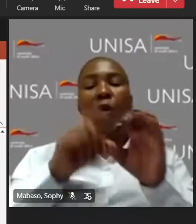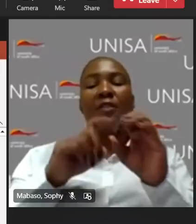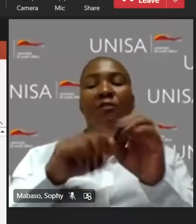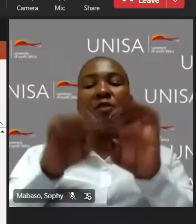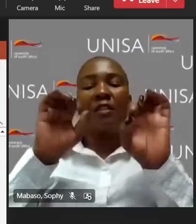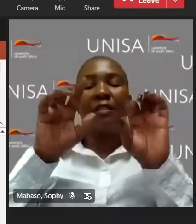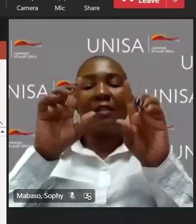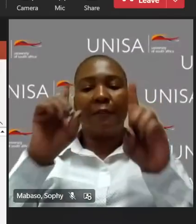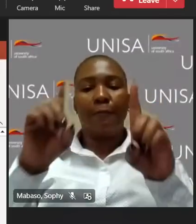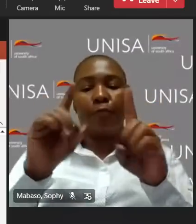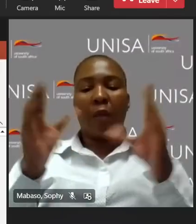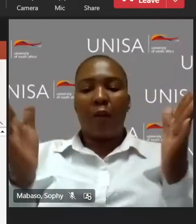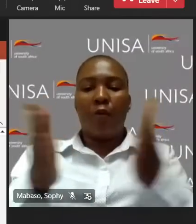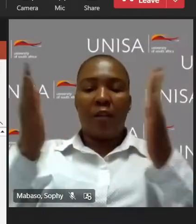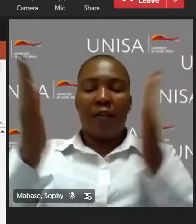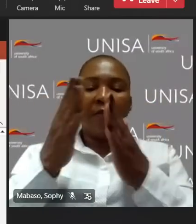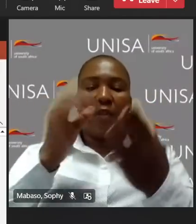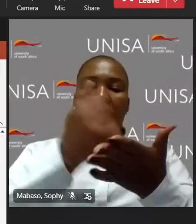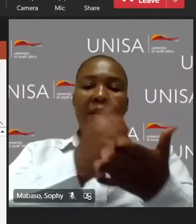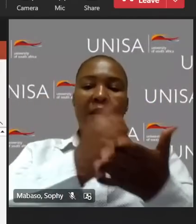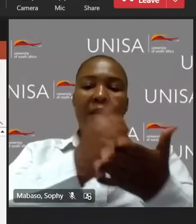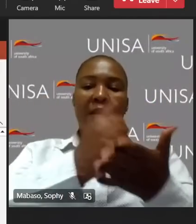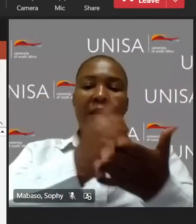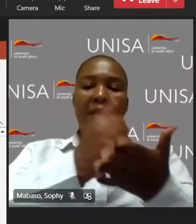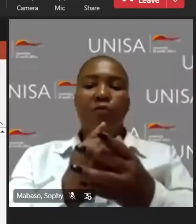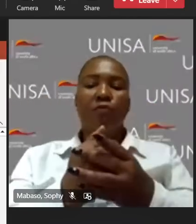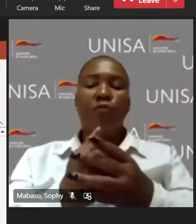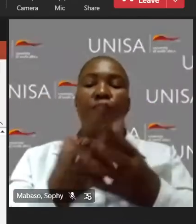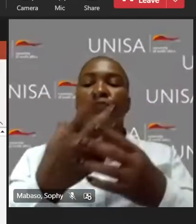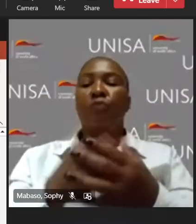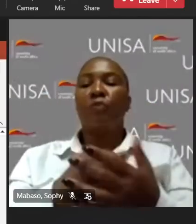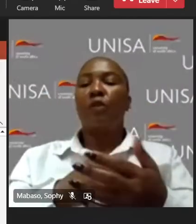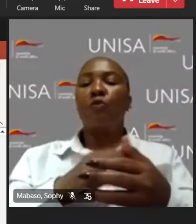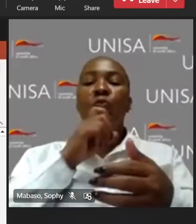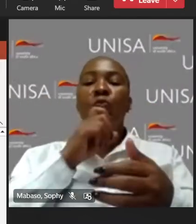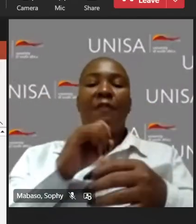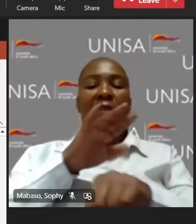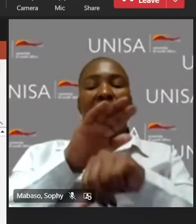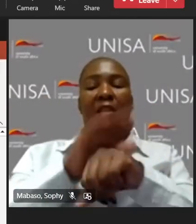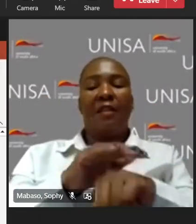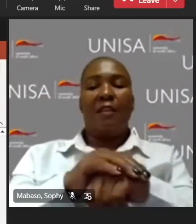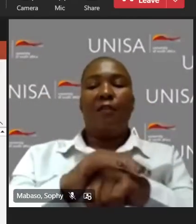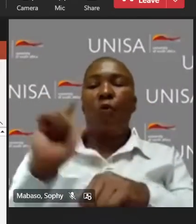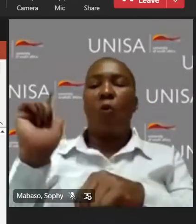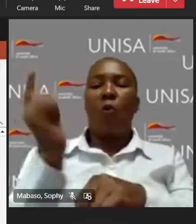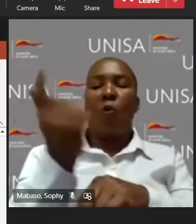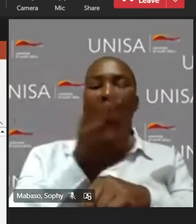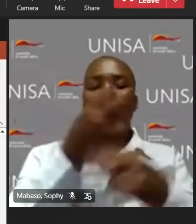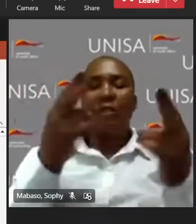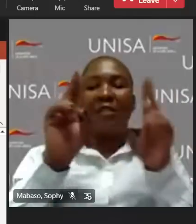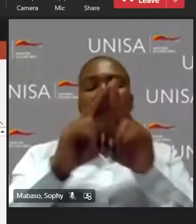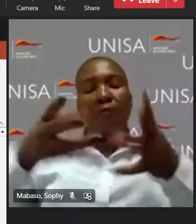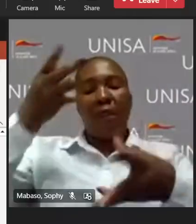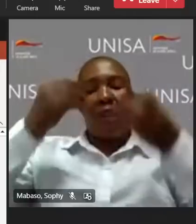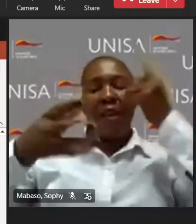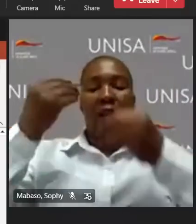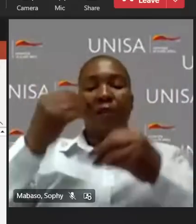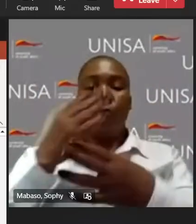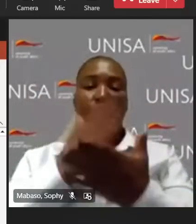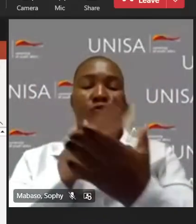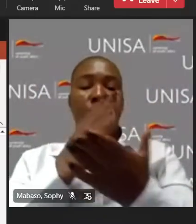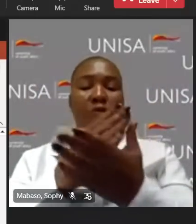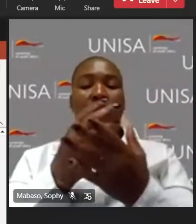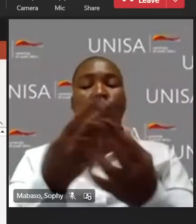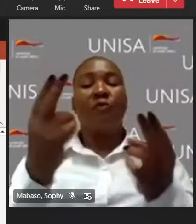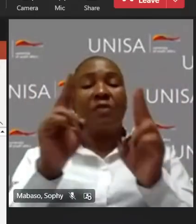a conducive environment in all UNISA sites of learning, to ensure that the university honors